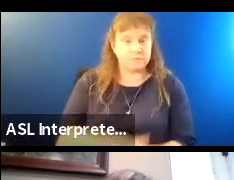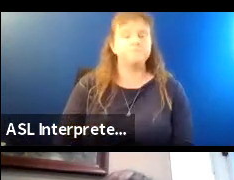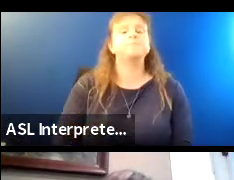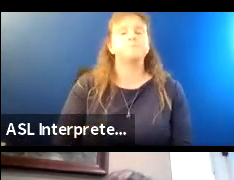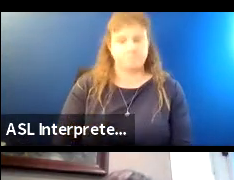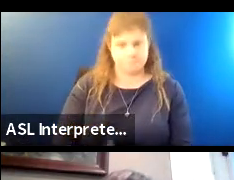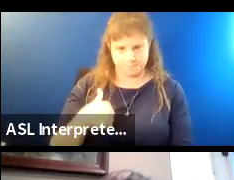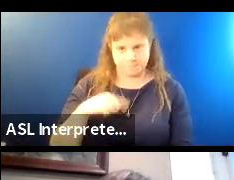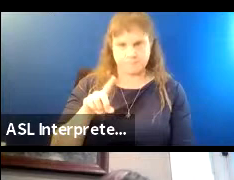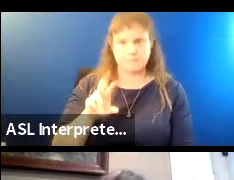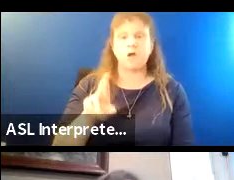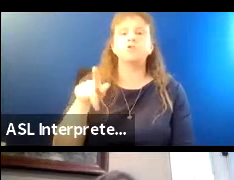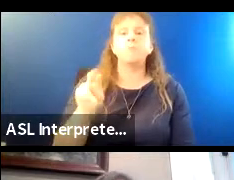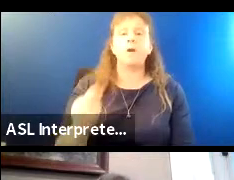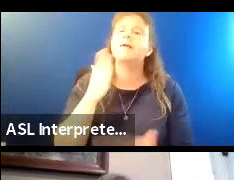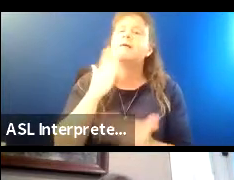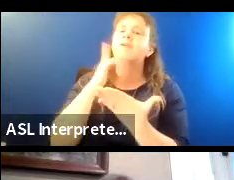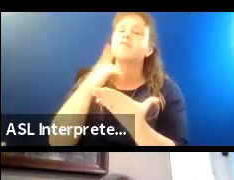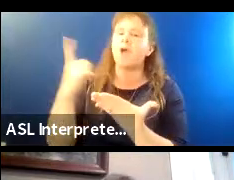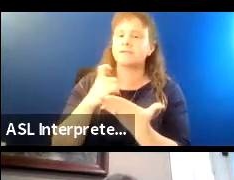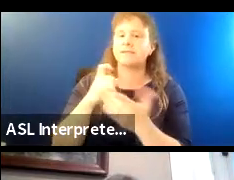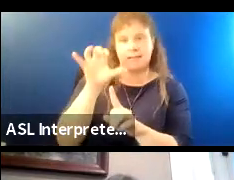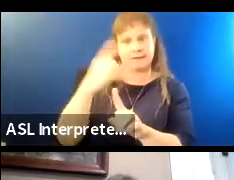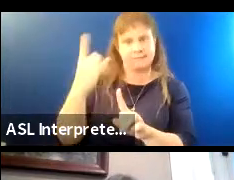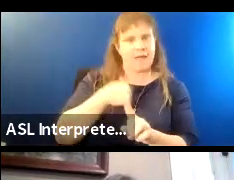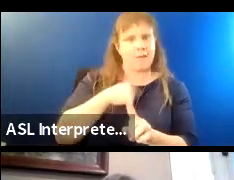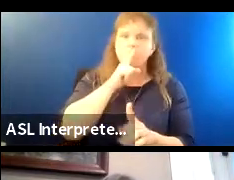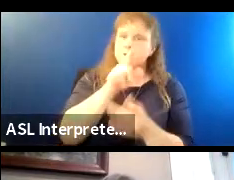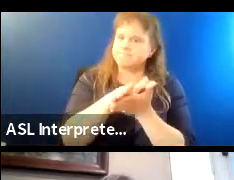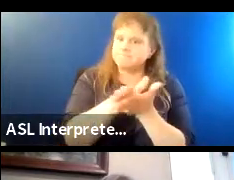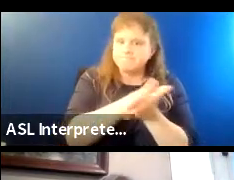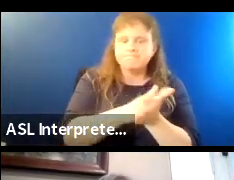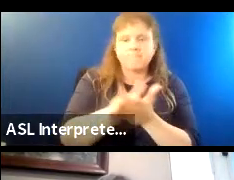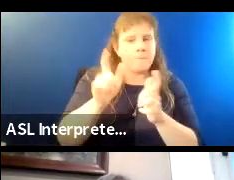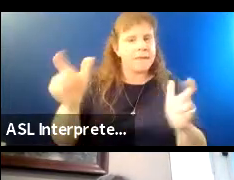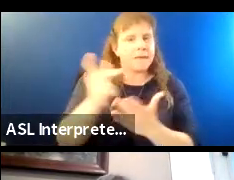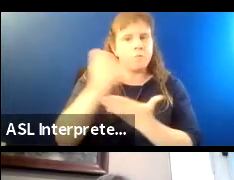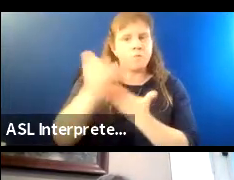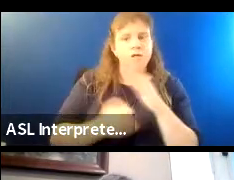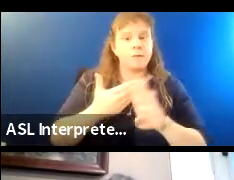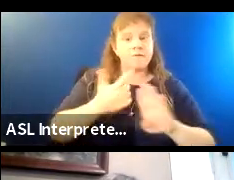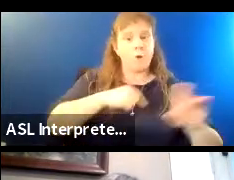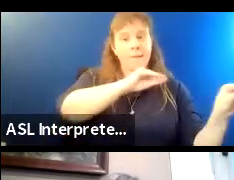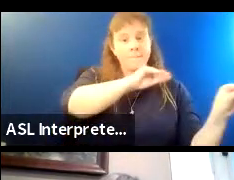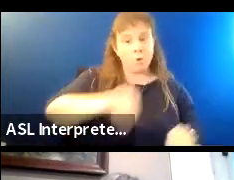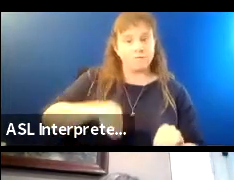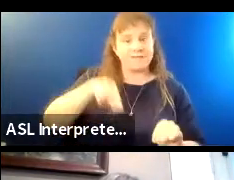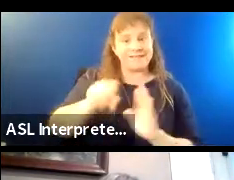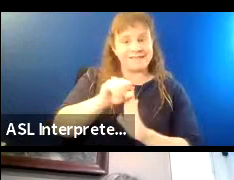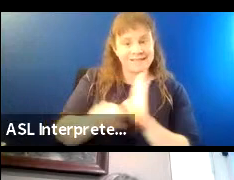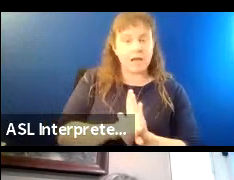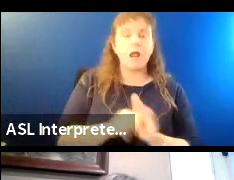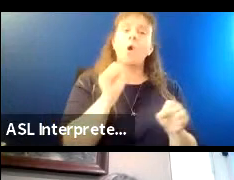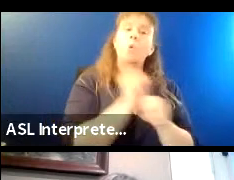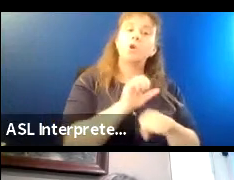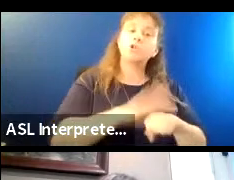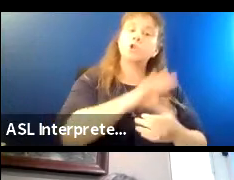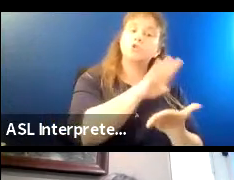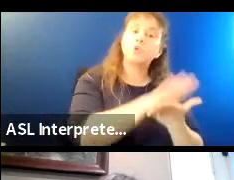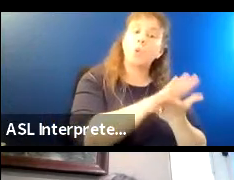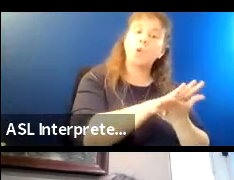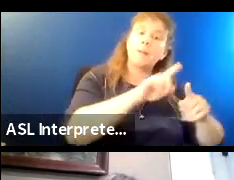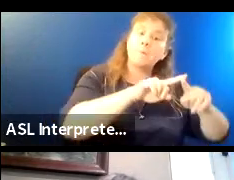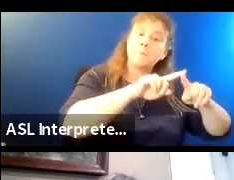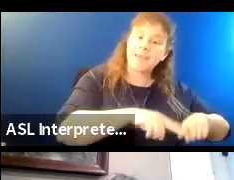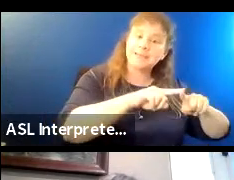asking. This is actually something that I'm pretty passionate about. One of my big projects before I came to the state was working on school-based flu vaccine clinics, and